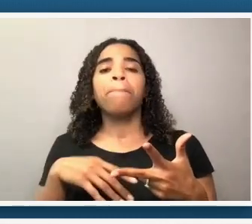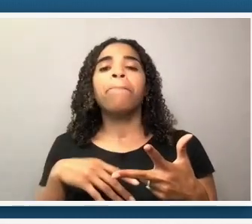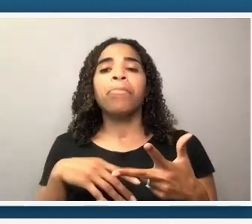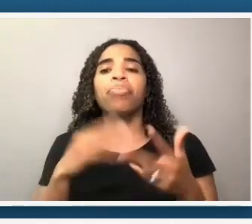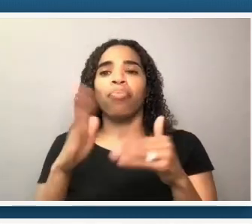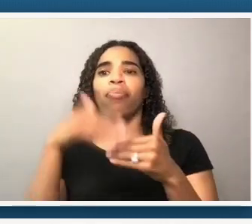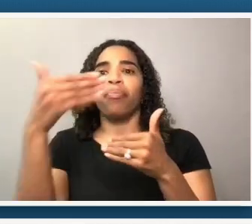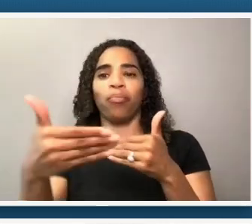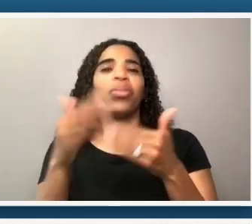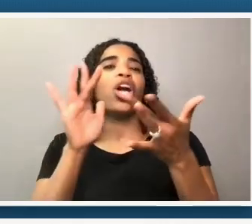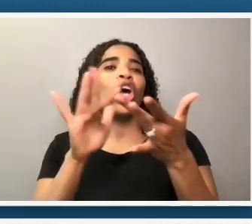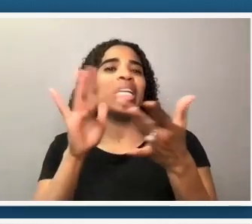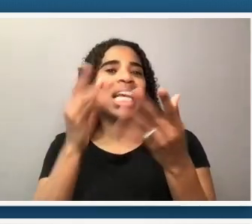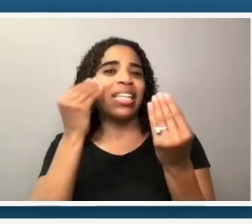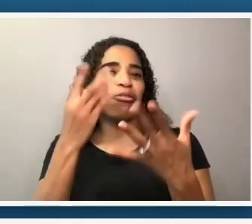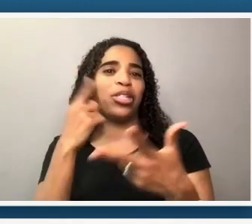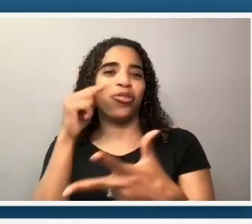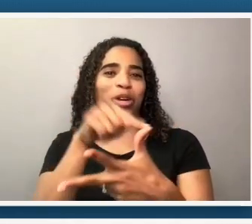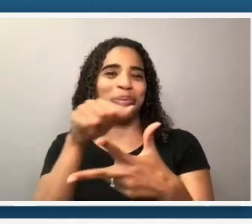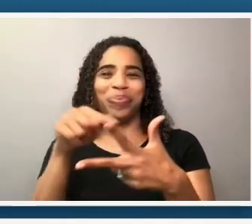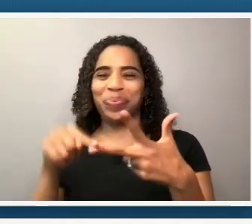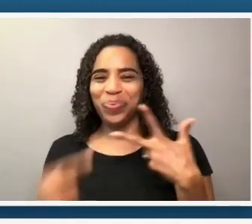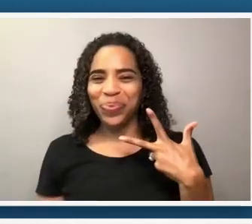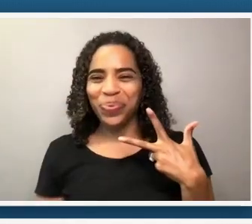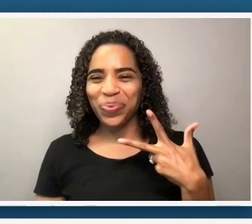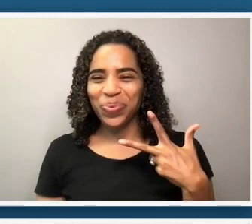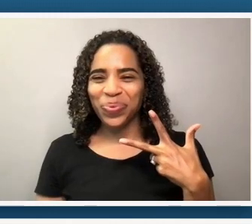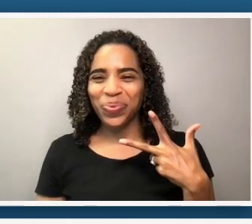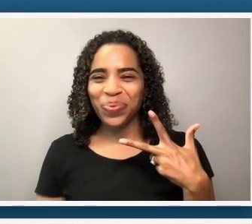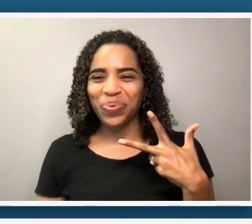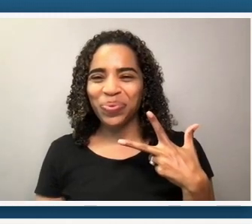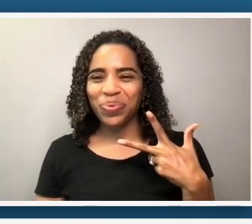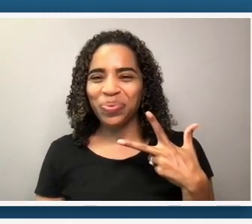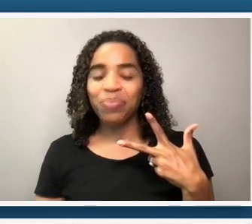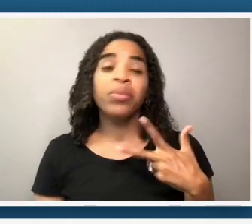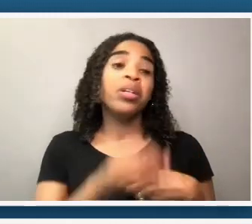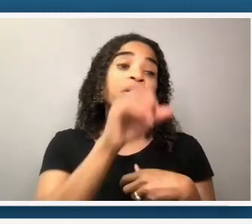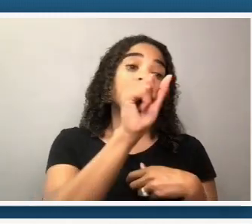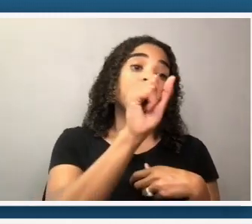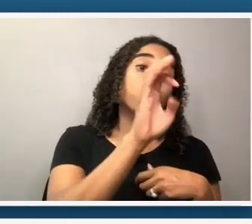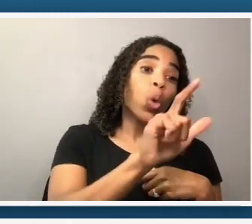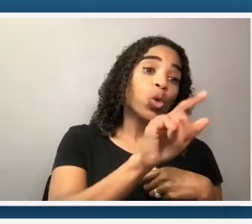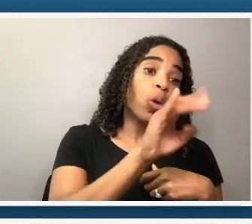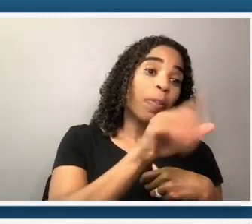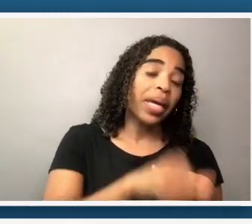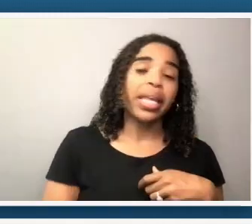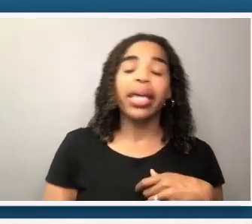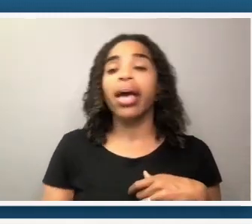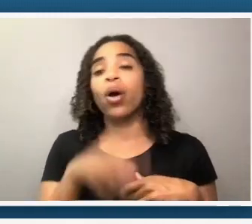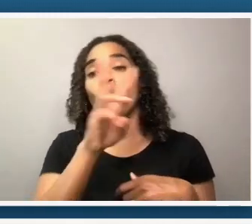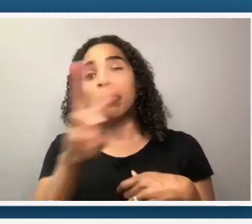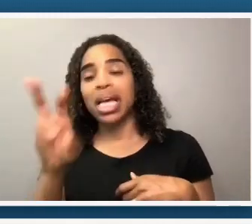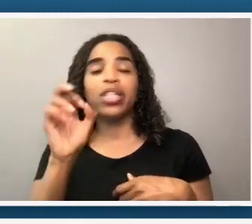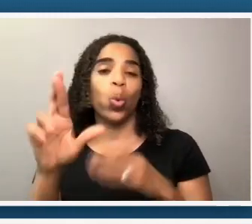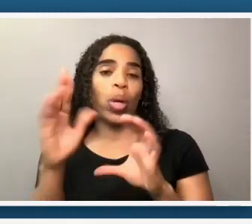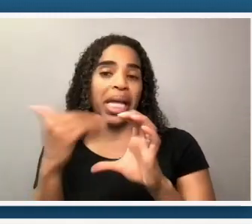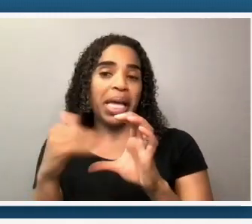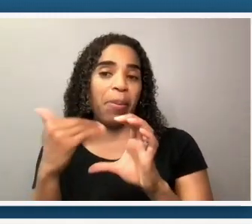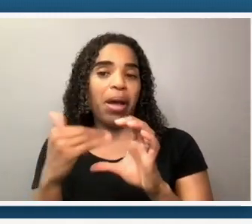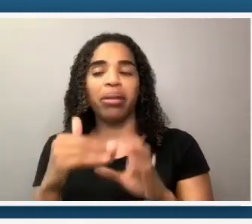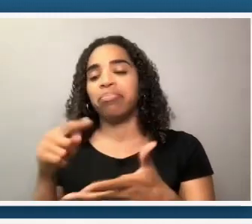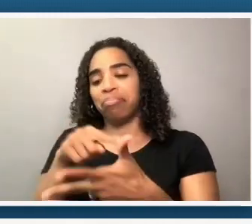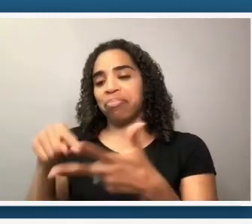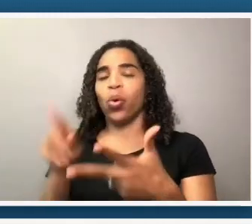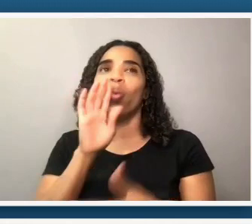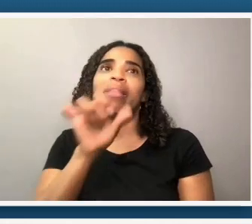contact information for all three of them, whether that is on social media, websites, or via email. I know they would love to hear